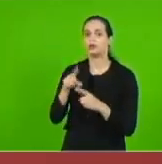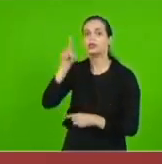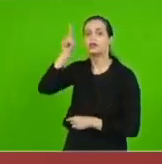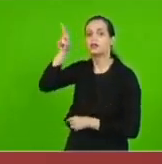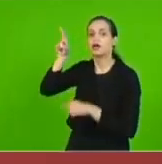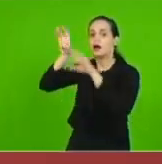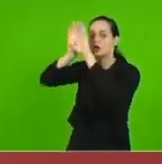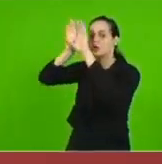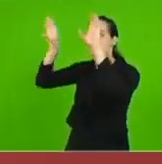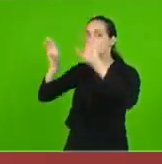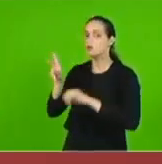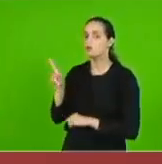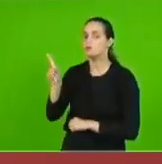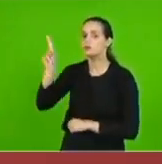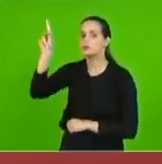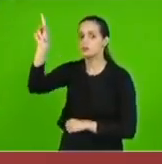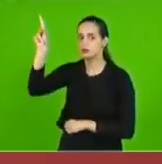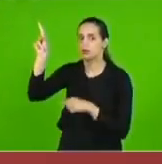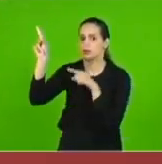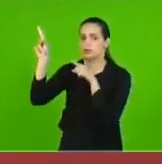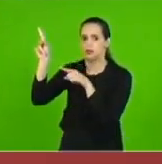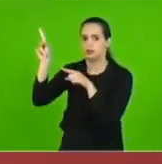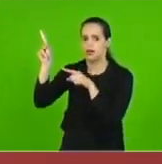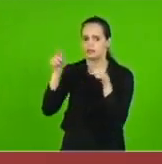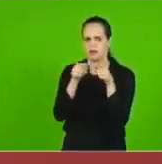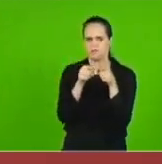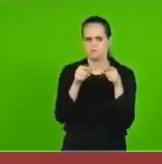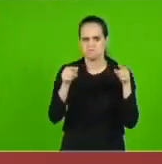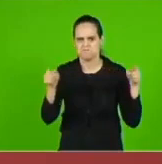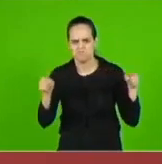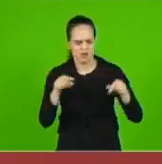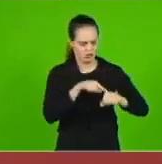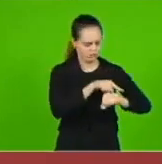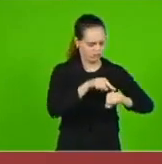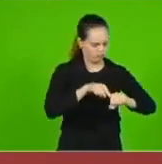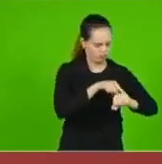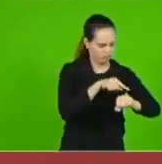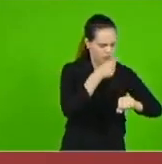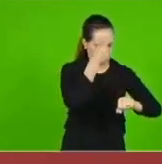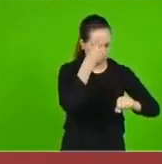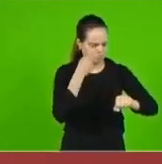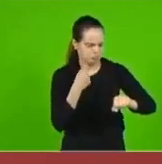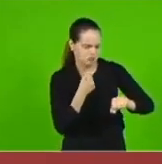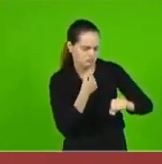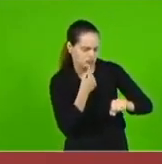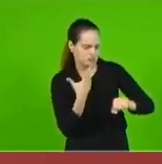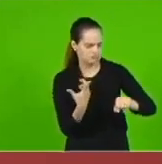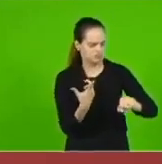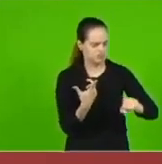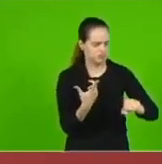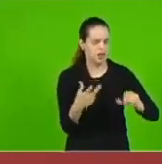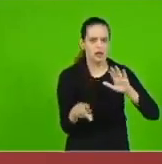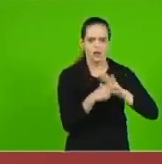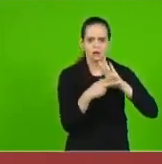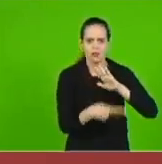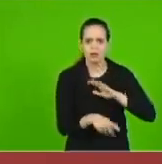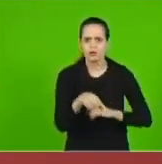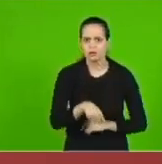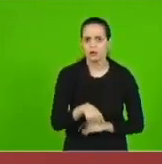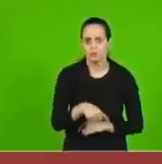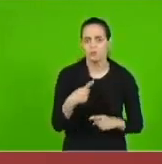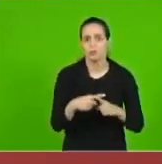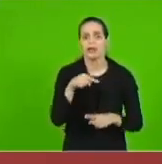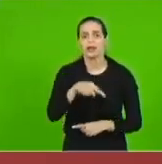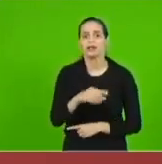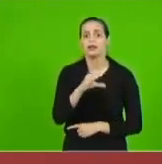the prophetic aspect of eternity cannot be measured with man's time. Man's time is the Chronos.